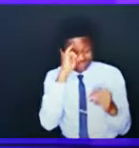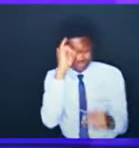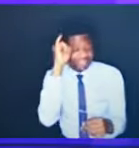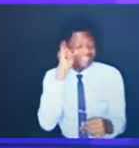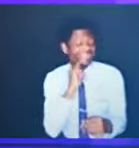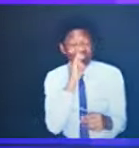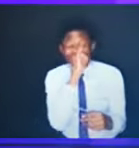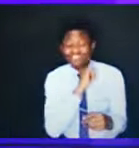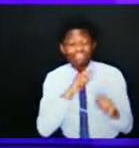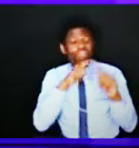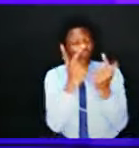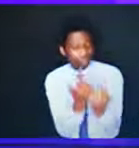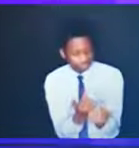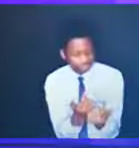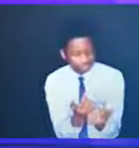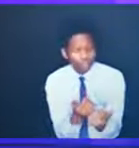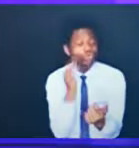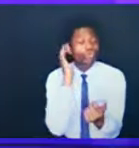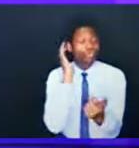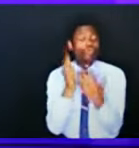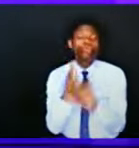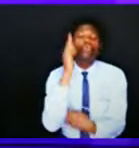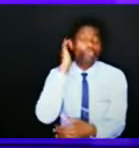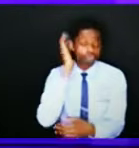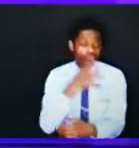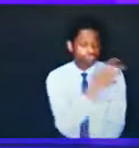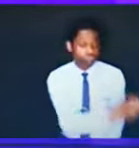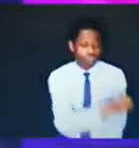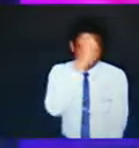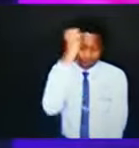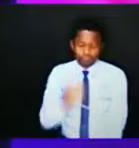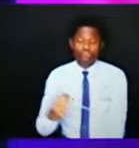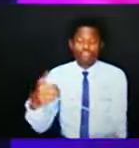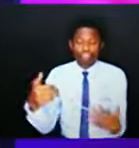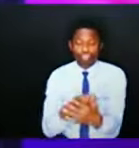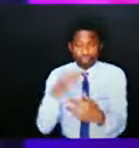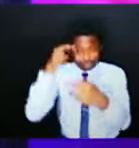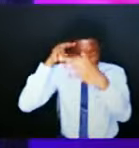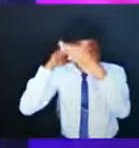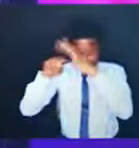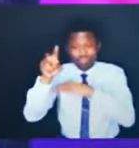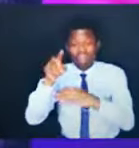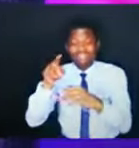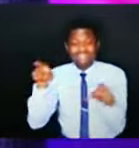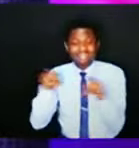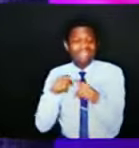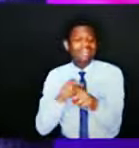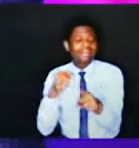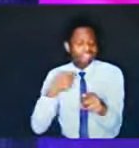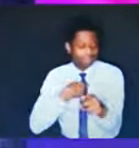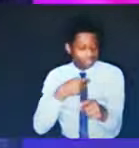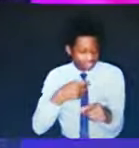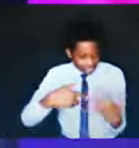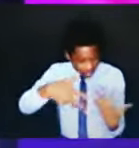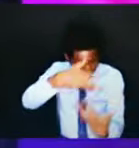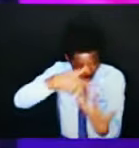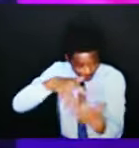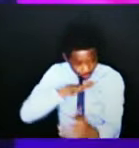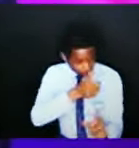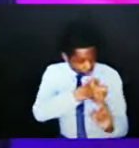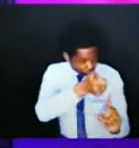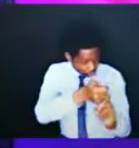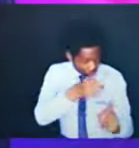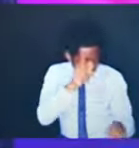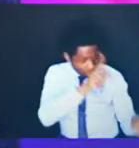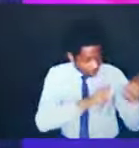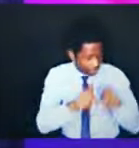prophet like me from your own people. Oyini Mose a okantre Israel e ma no se odifo a otese